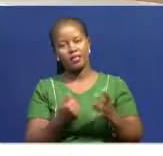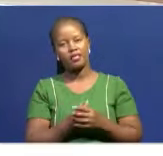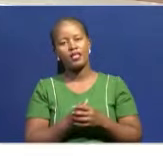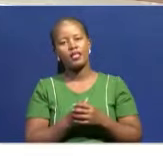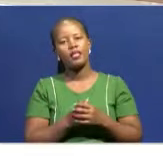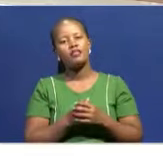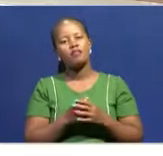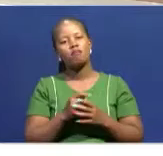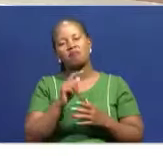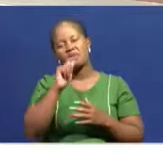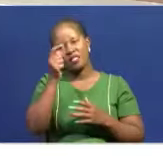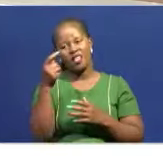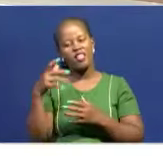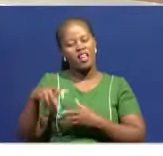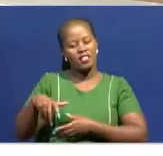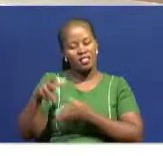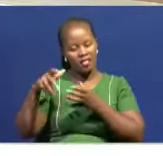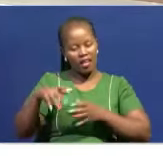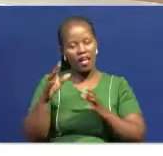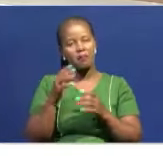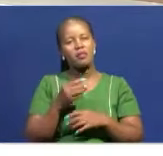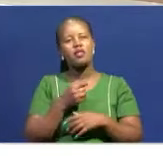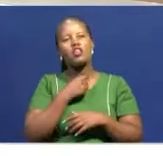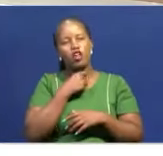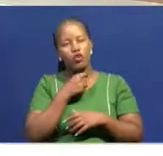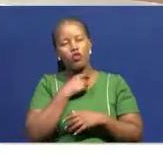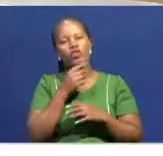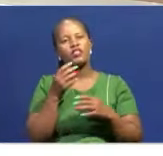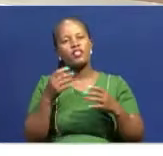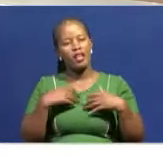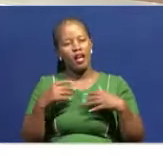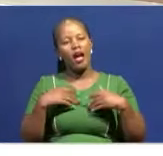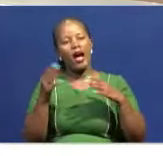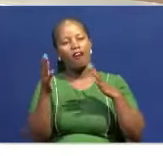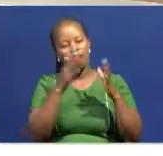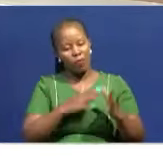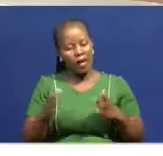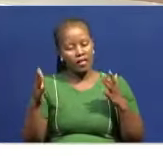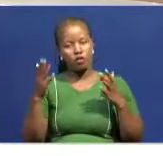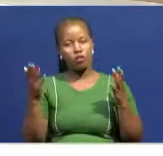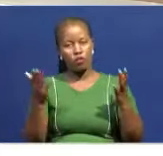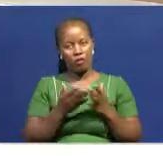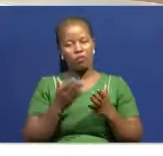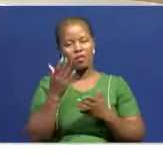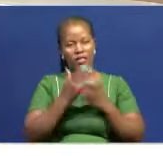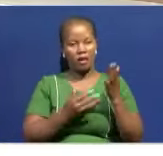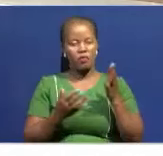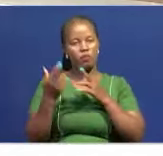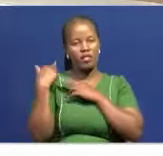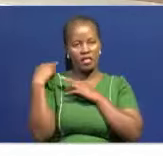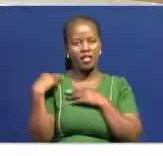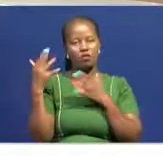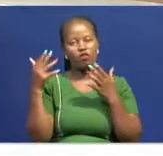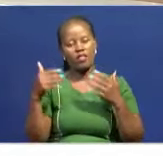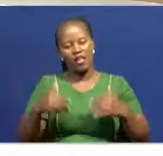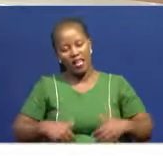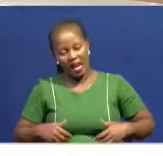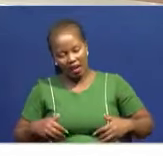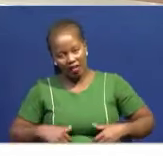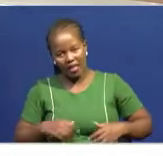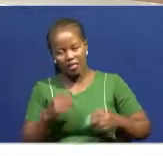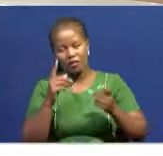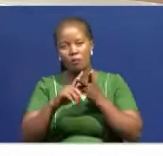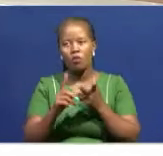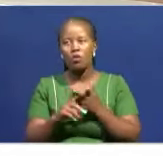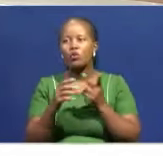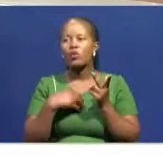The Kenya Rugby Union at the moment has a development plan where you've got the age grade in charge of the younger ones. Yeah. Yes. Then you've got Chipu,